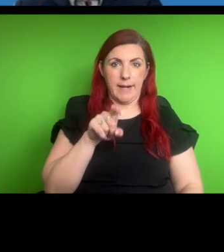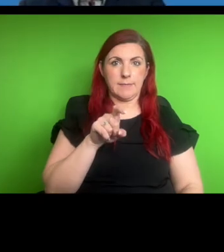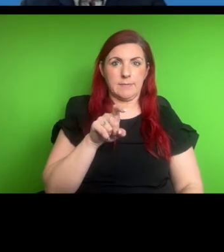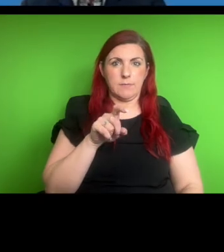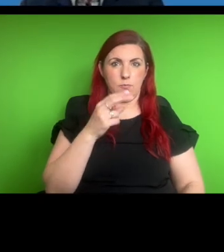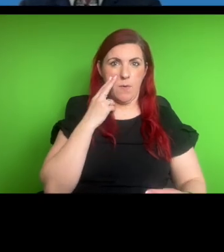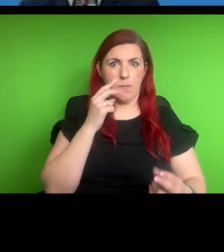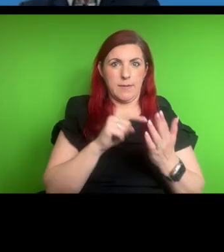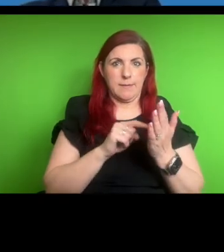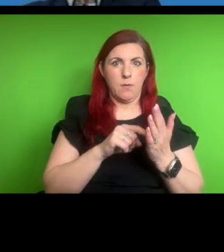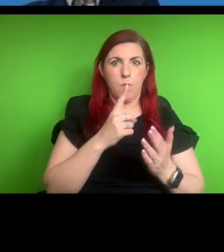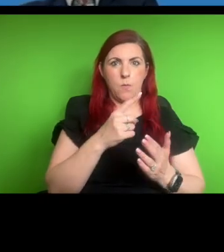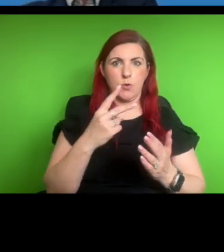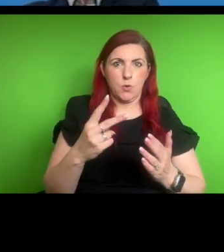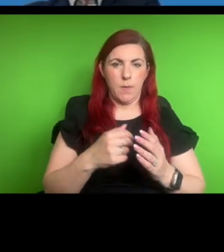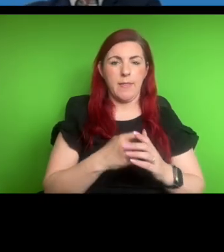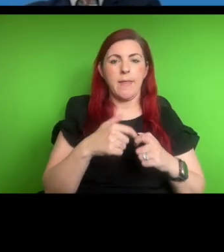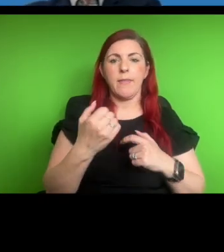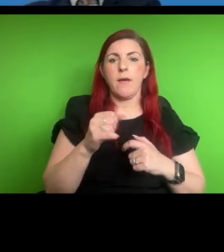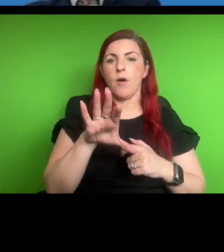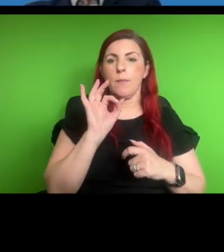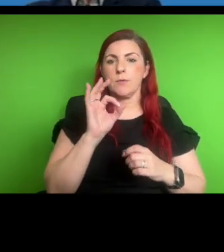option to make an RTT call.